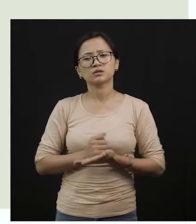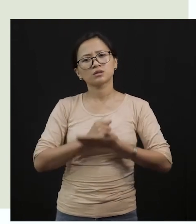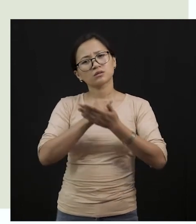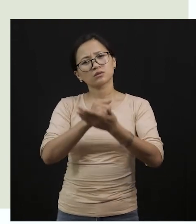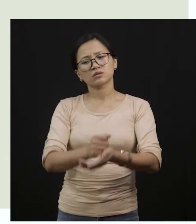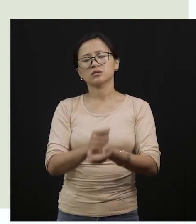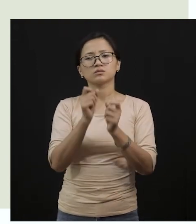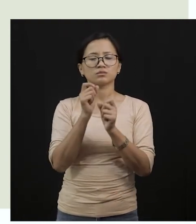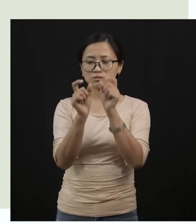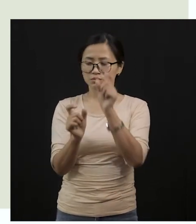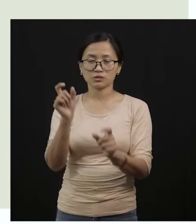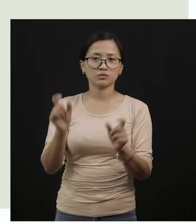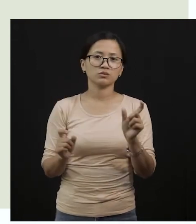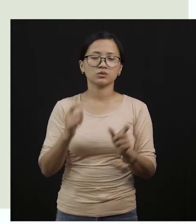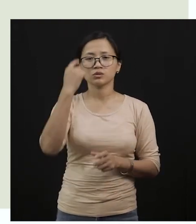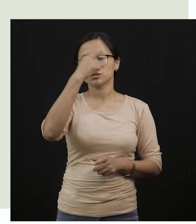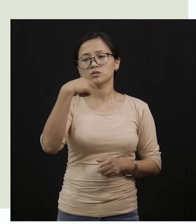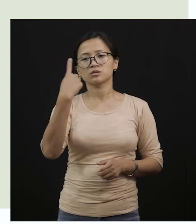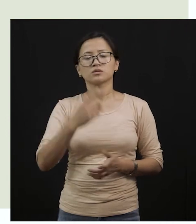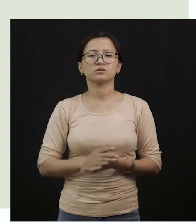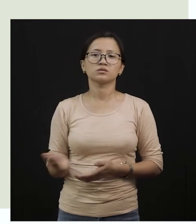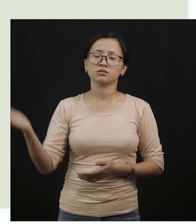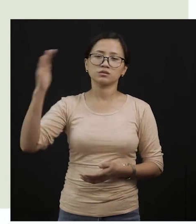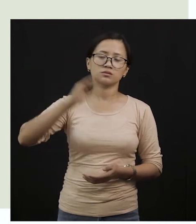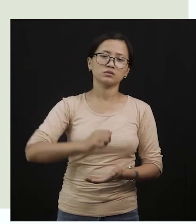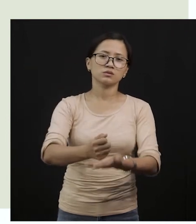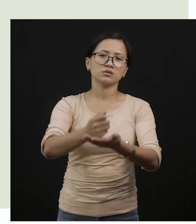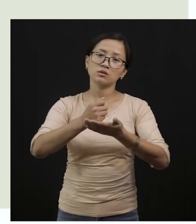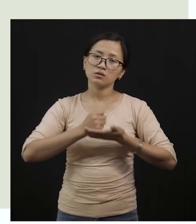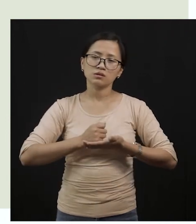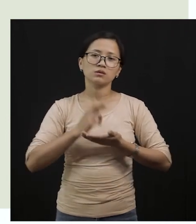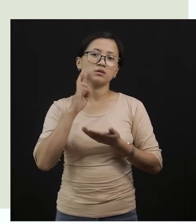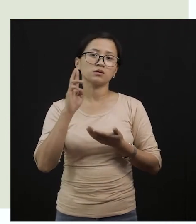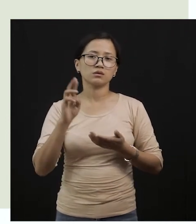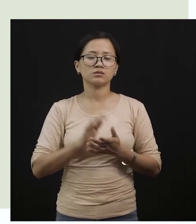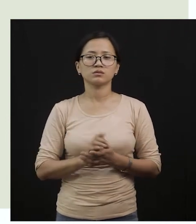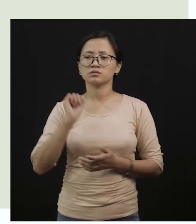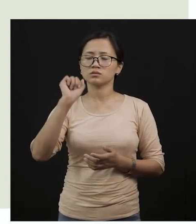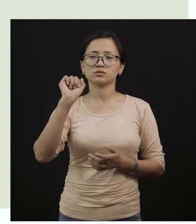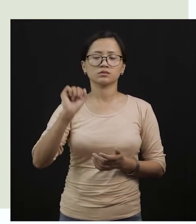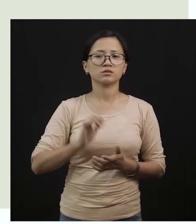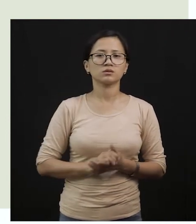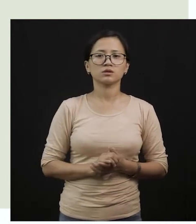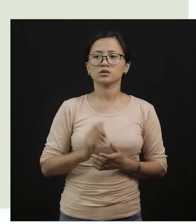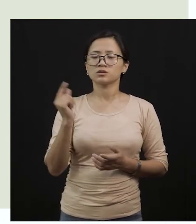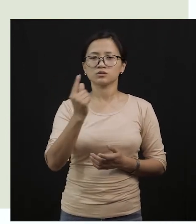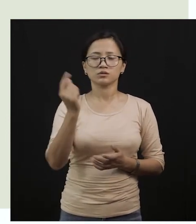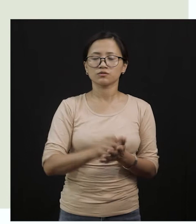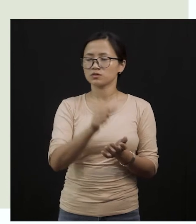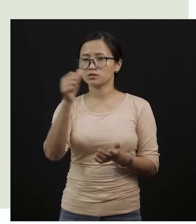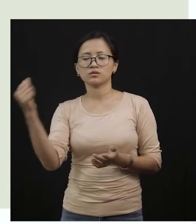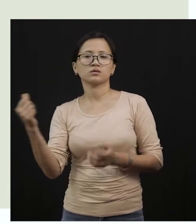people, okay? There will be some people who will come to help her, but she does not take those help for herself. She use it for other